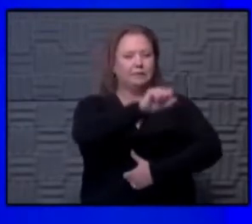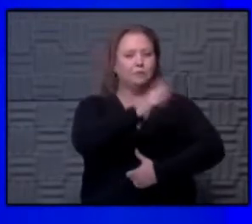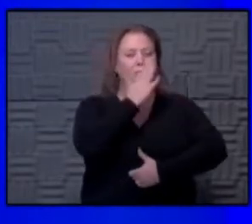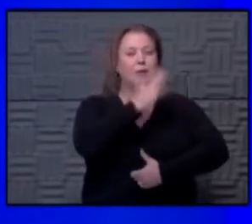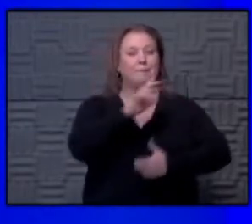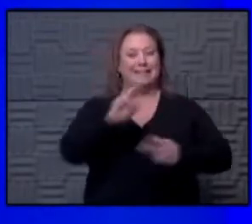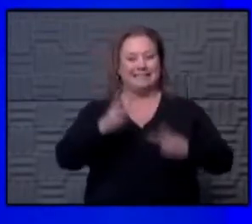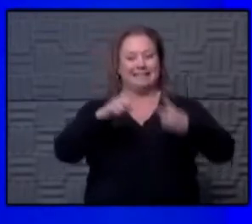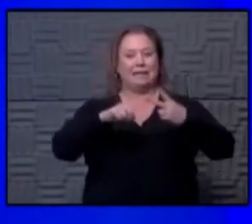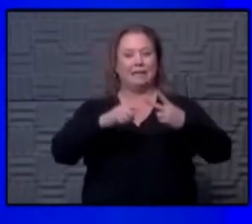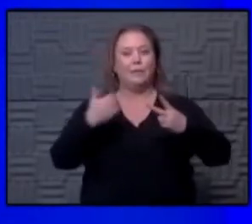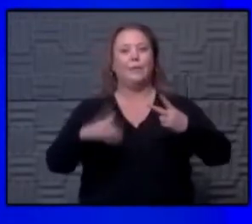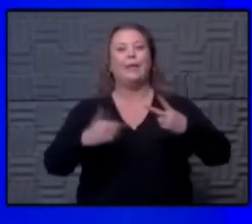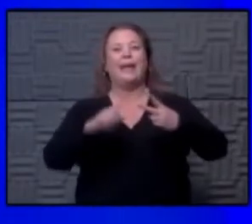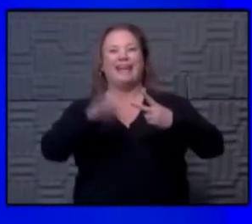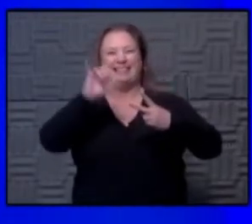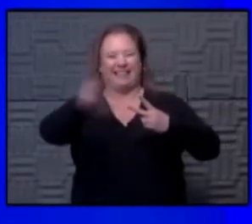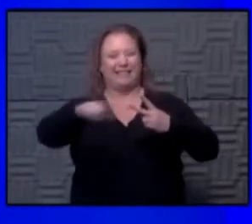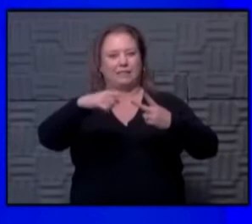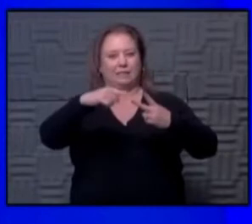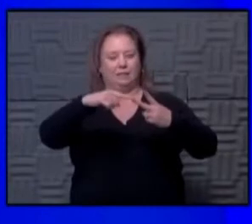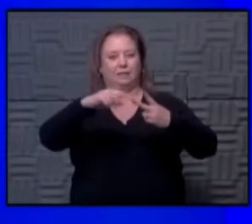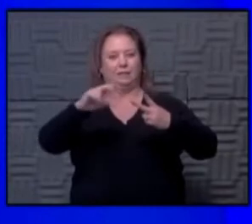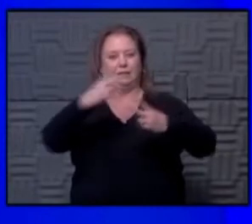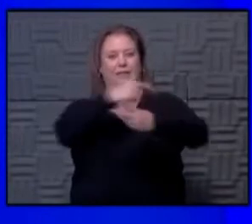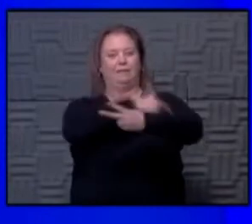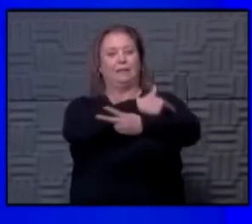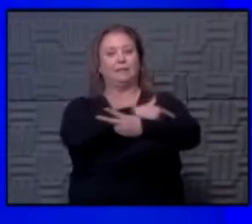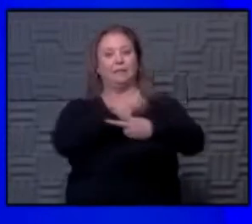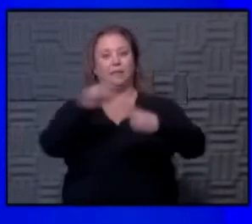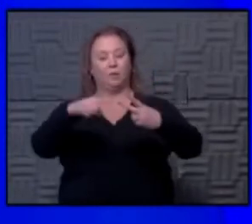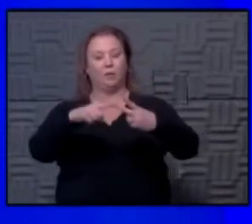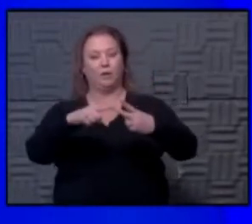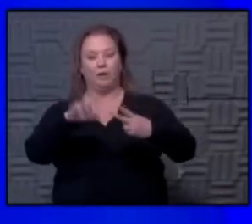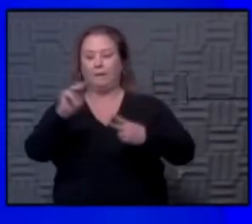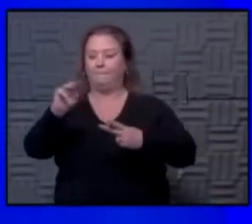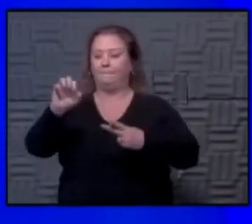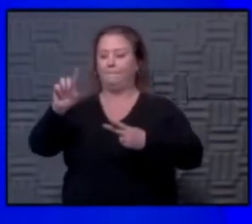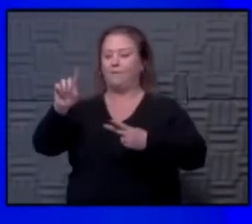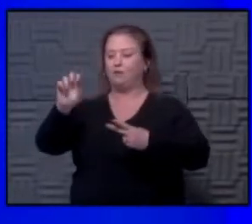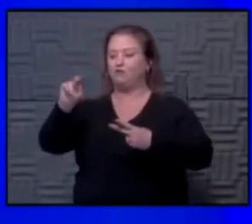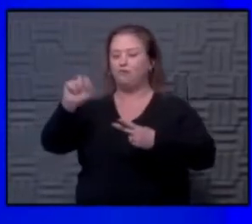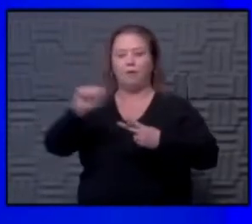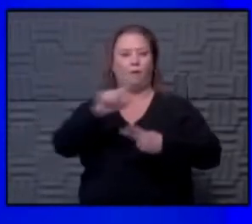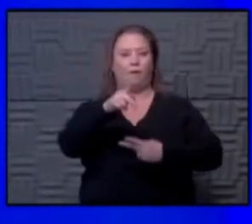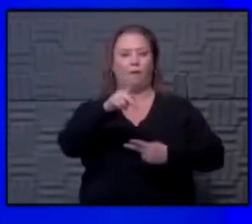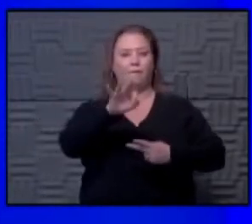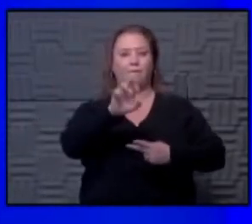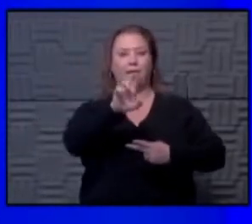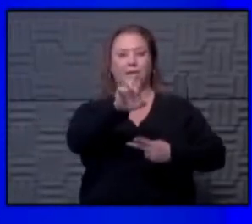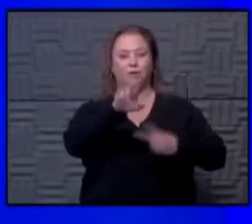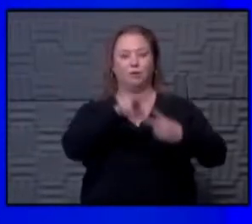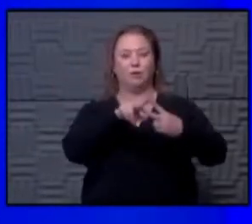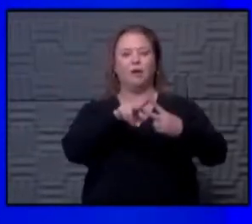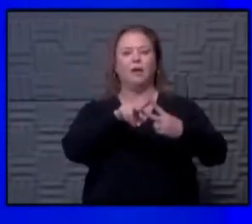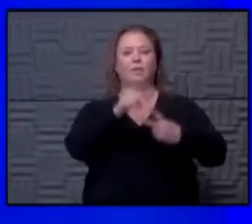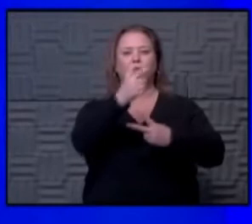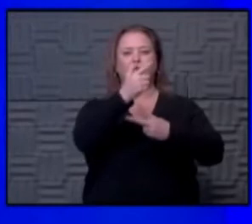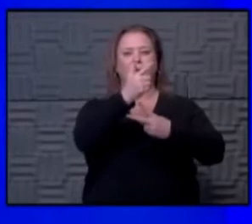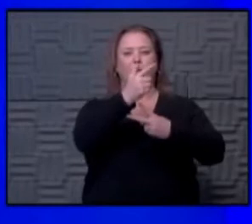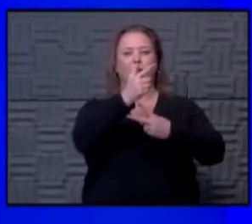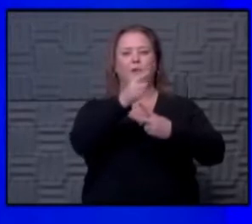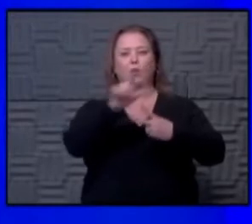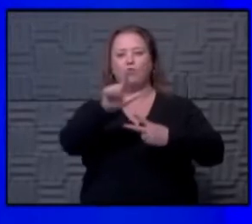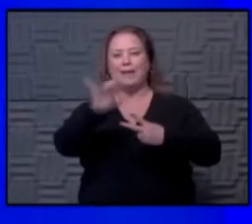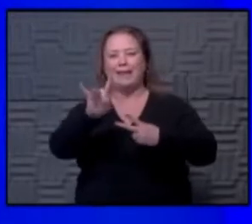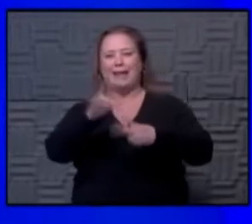as good as that second vaccine. And so after that second vaccine, whether for the Moderna or Pfizer, which are 28 and 21 days after that